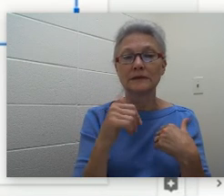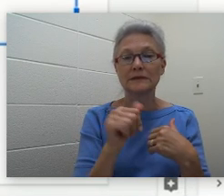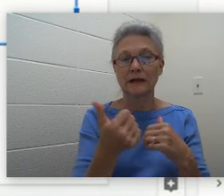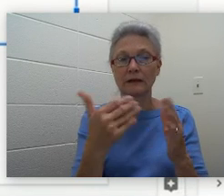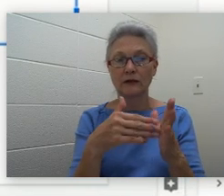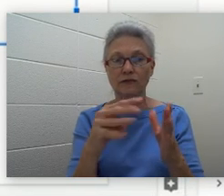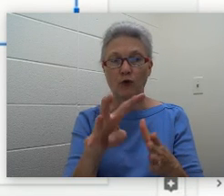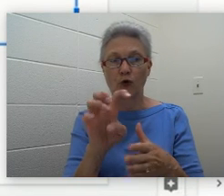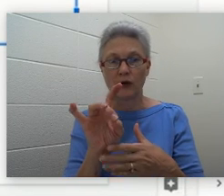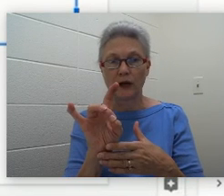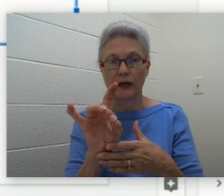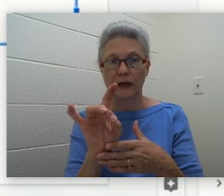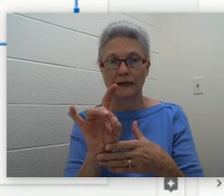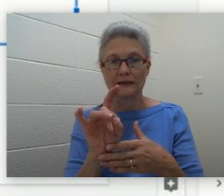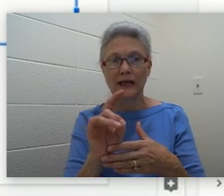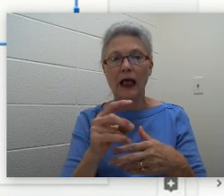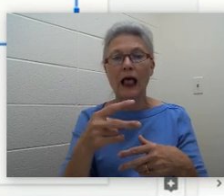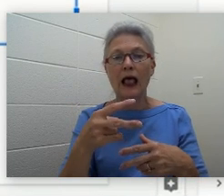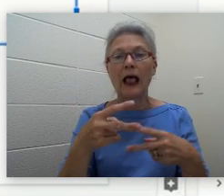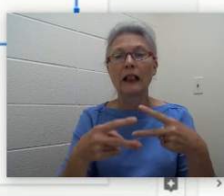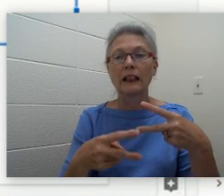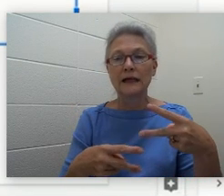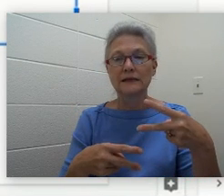10,408, which is less than